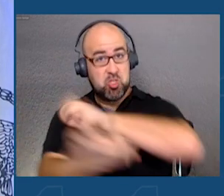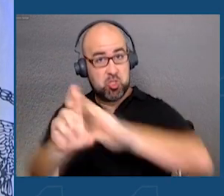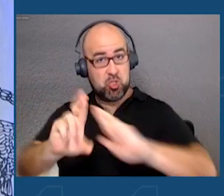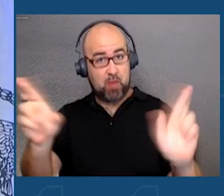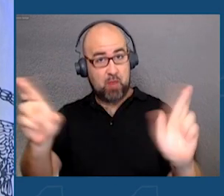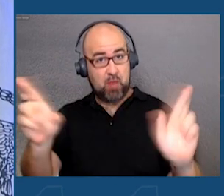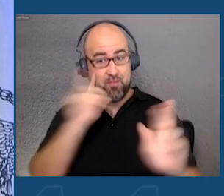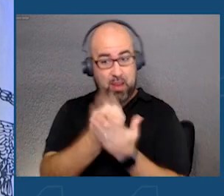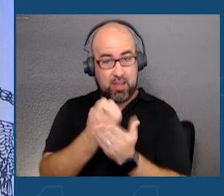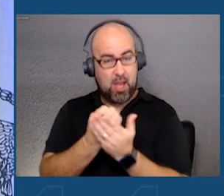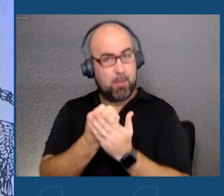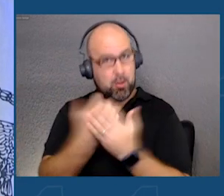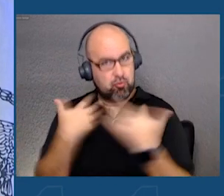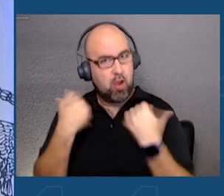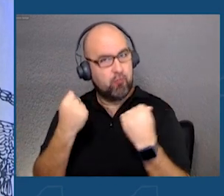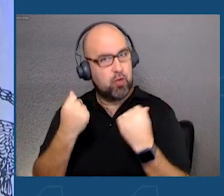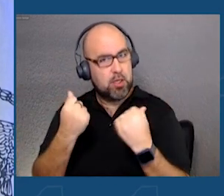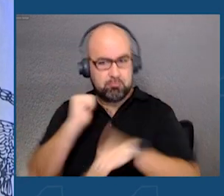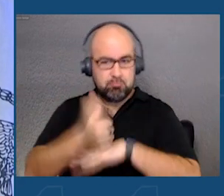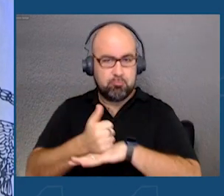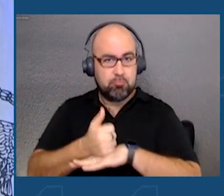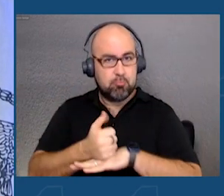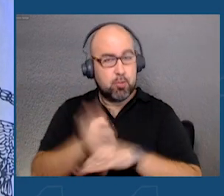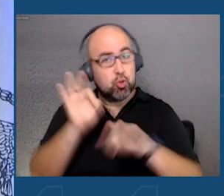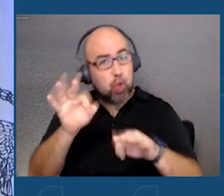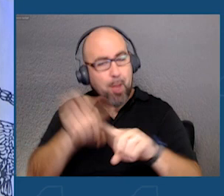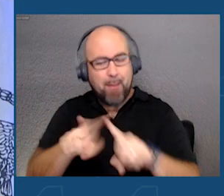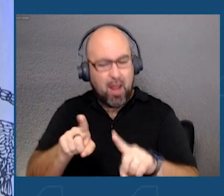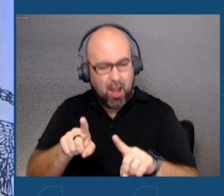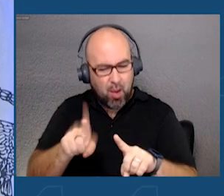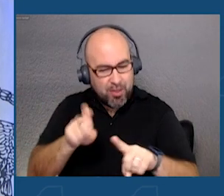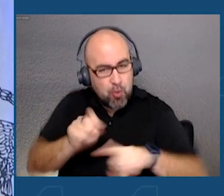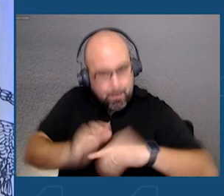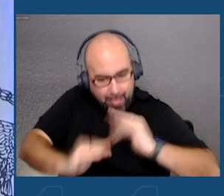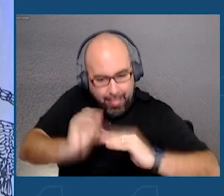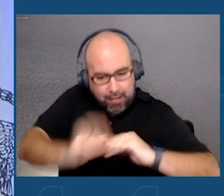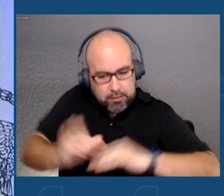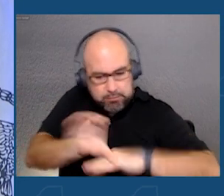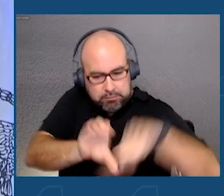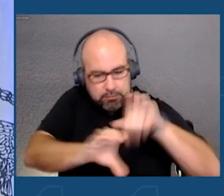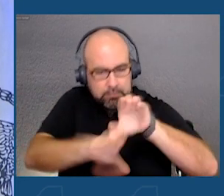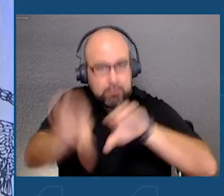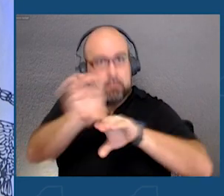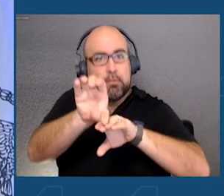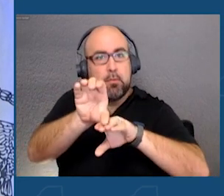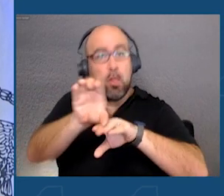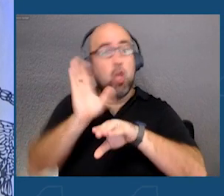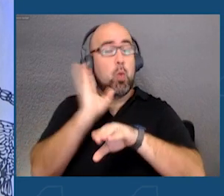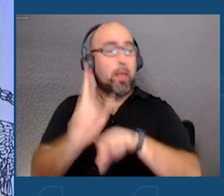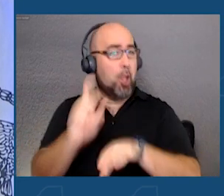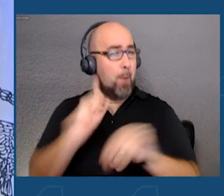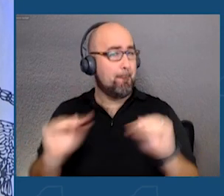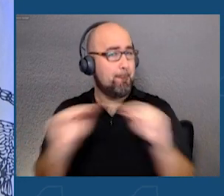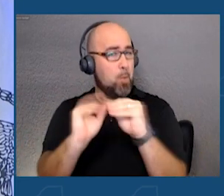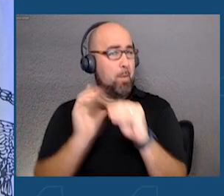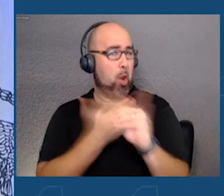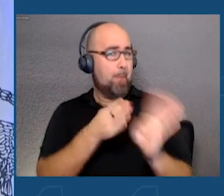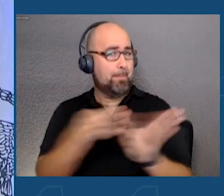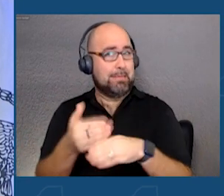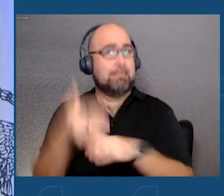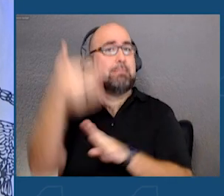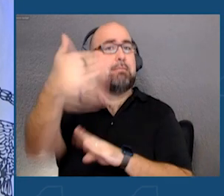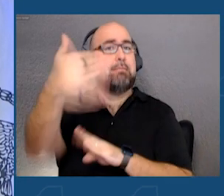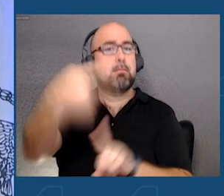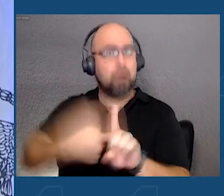right before us. We just need to build on top of it now. And you'll hear more about our plans next month, but we can't continue to